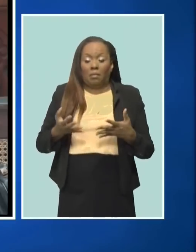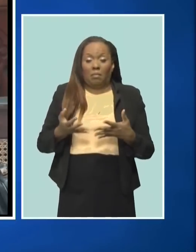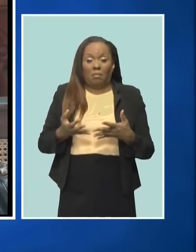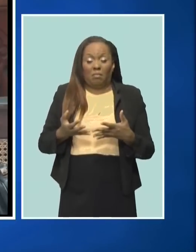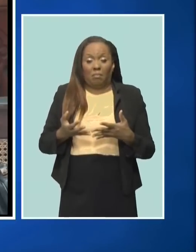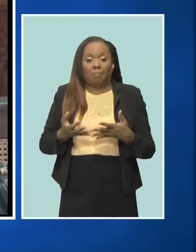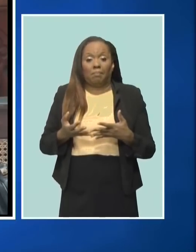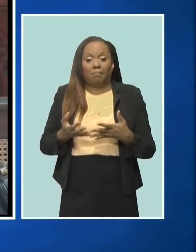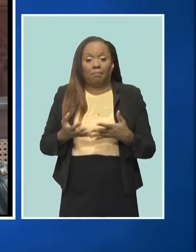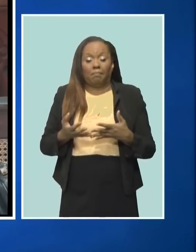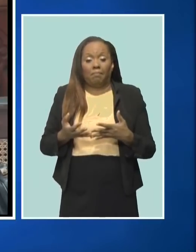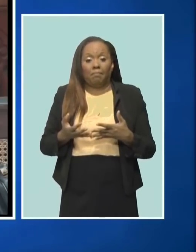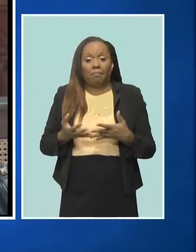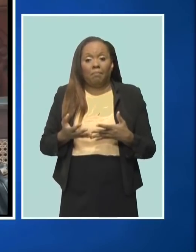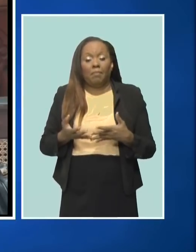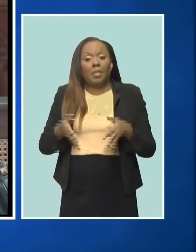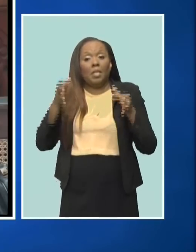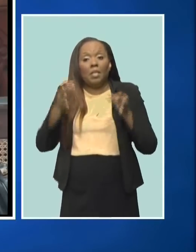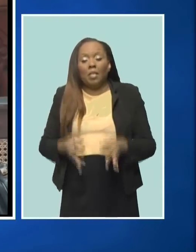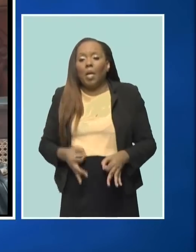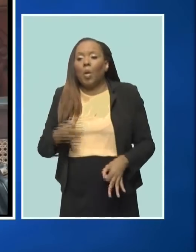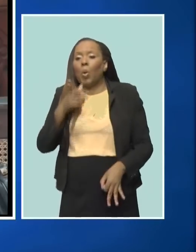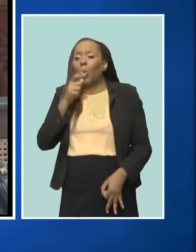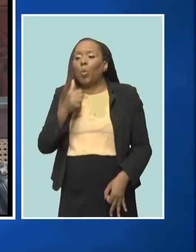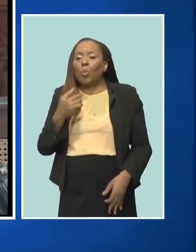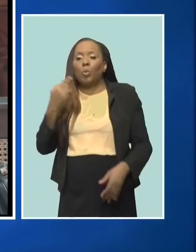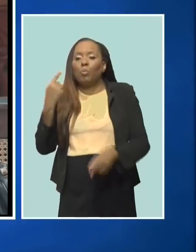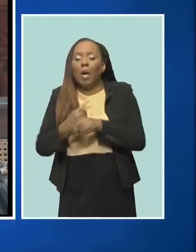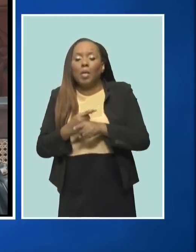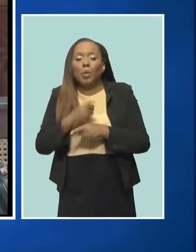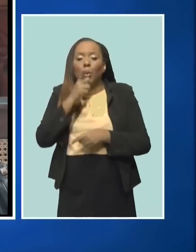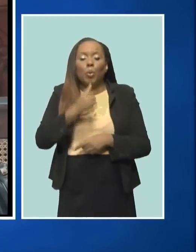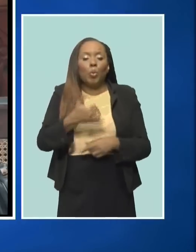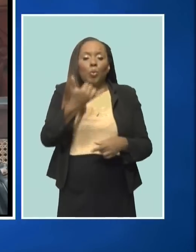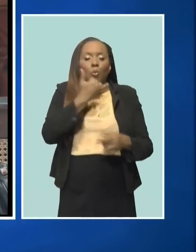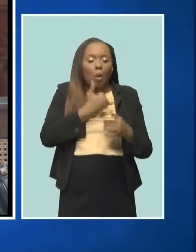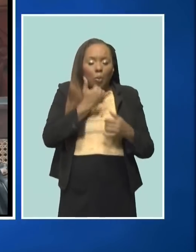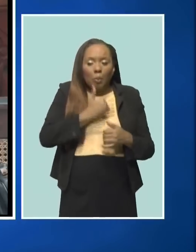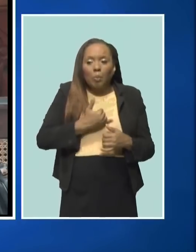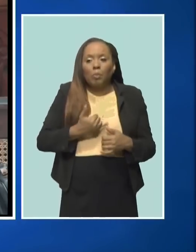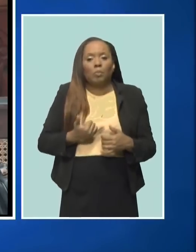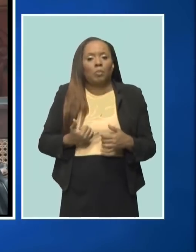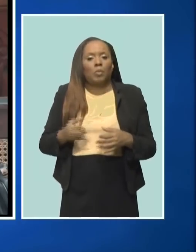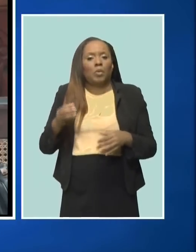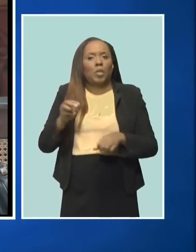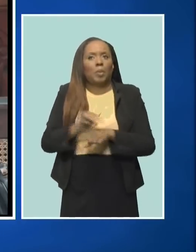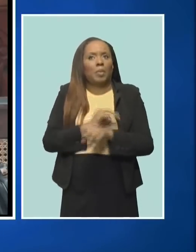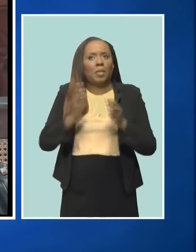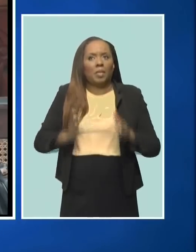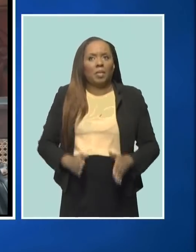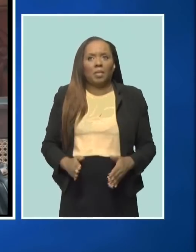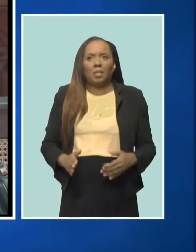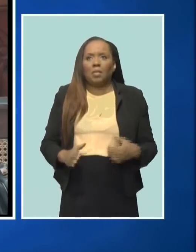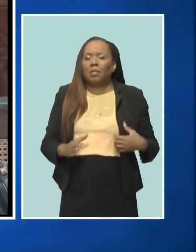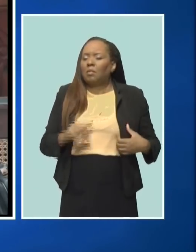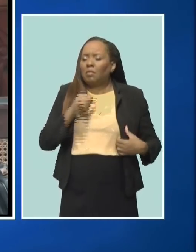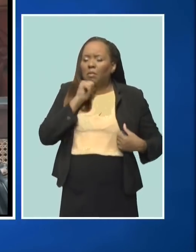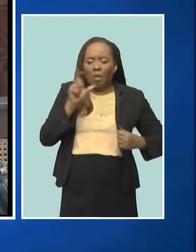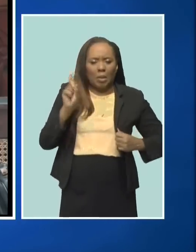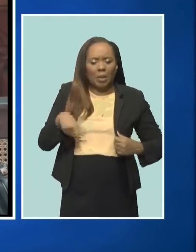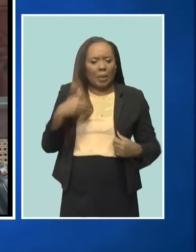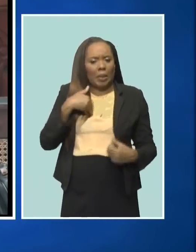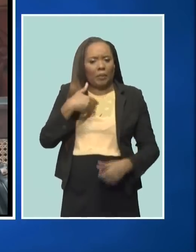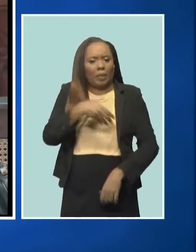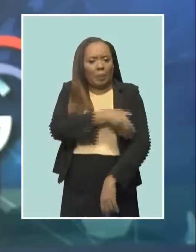decide on a dispute between light and power and a licensee. A minister ought not to have that